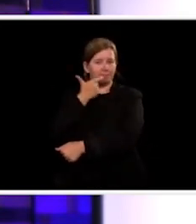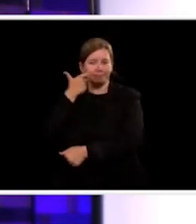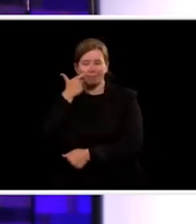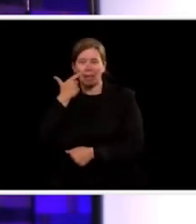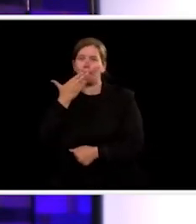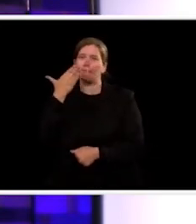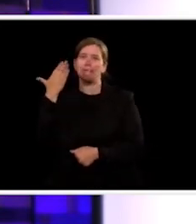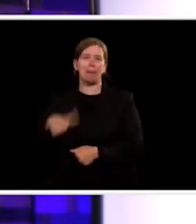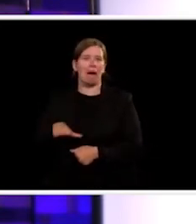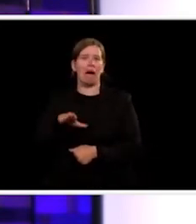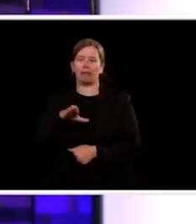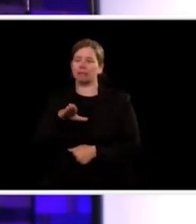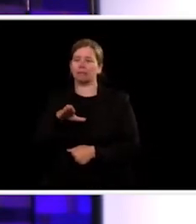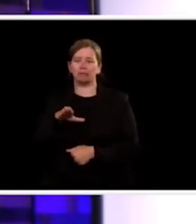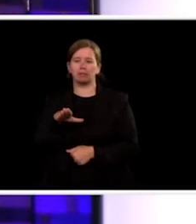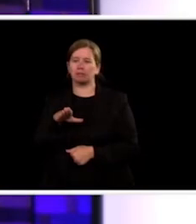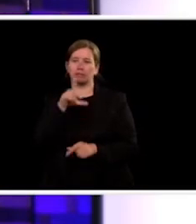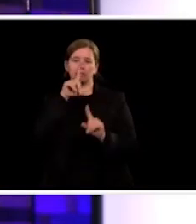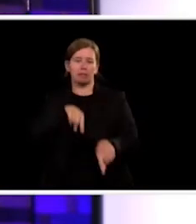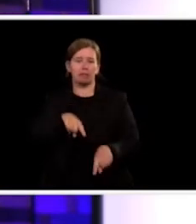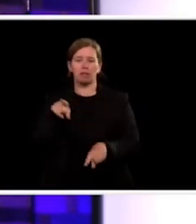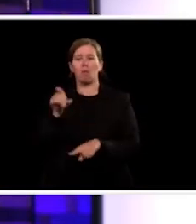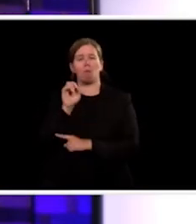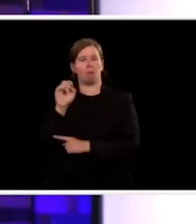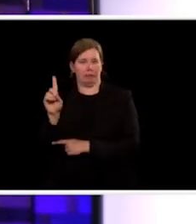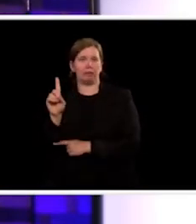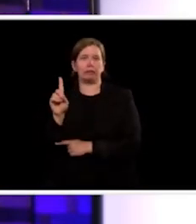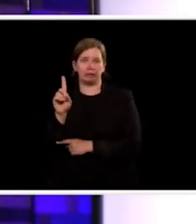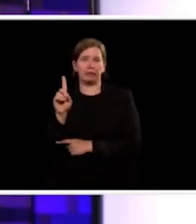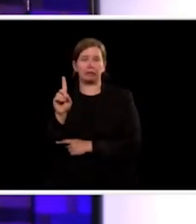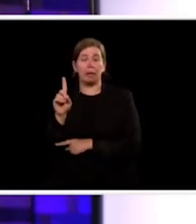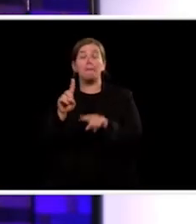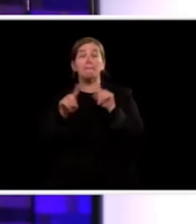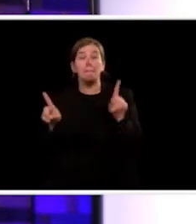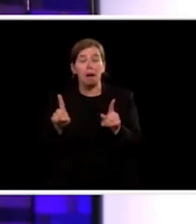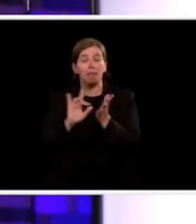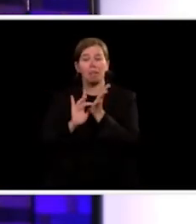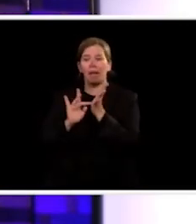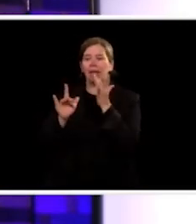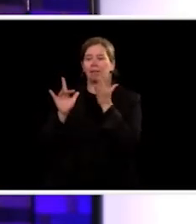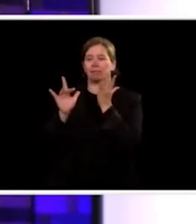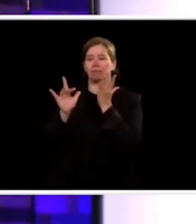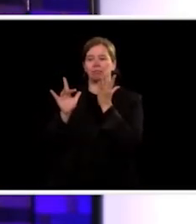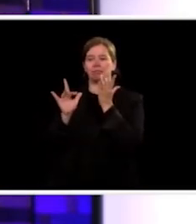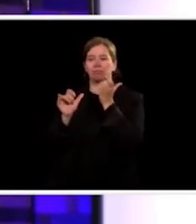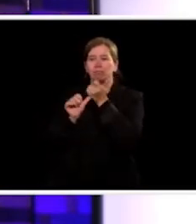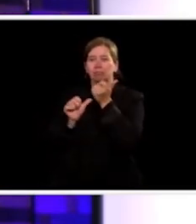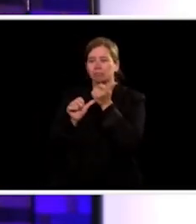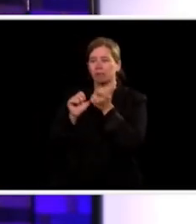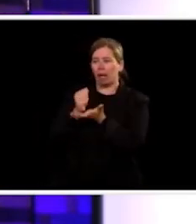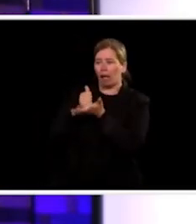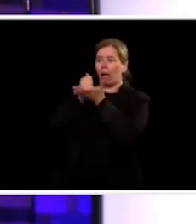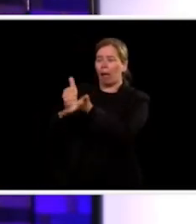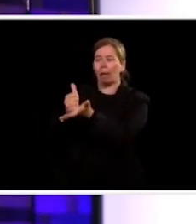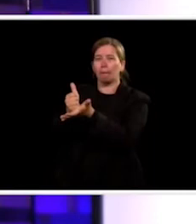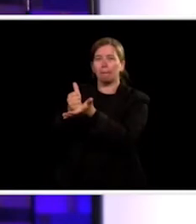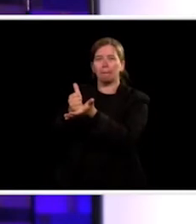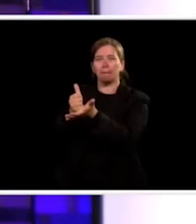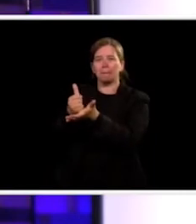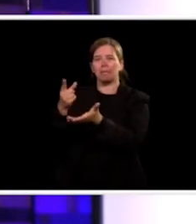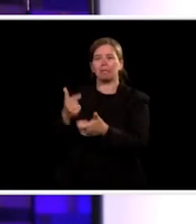bad dose on the street. He OD'd. But the med techs came and gave him the out. He